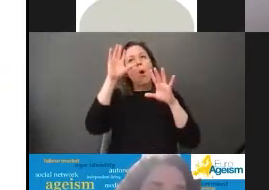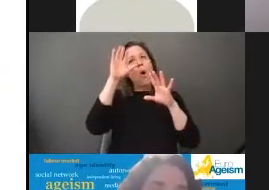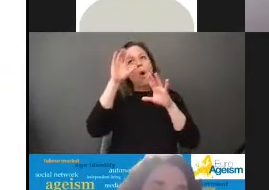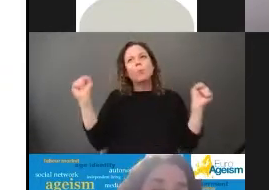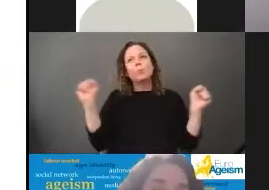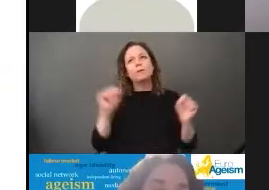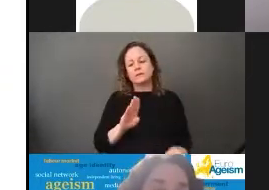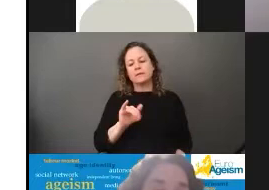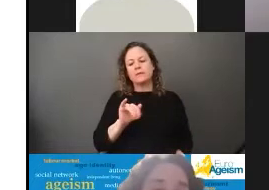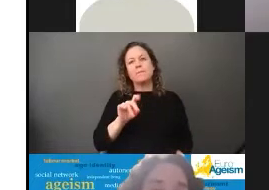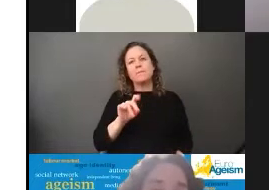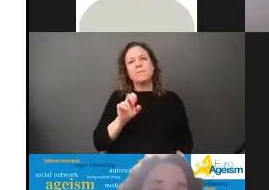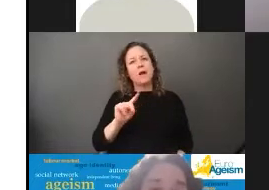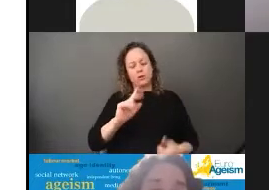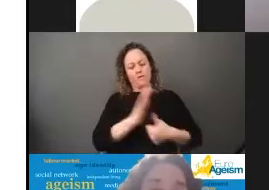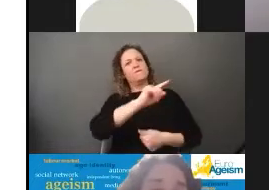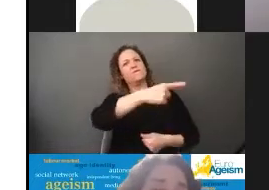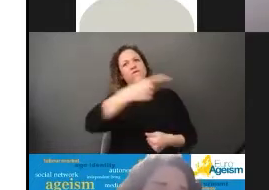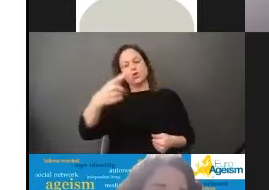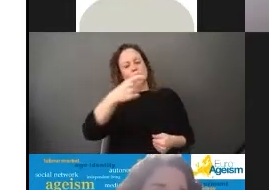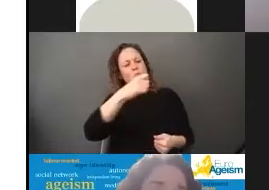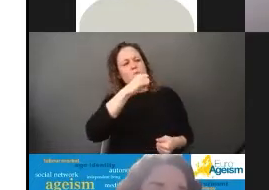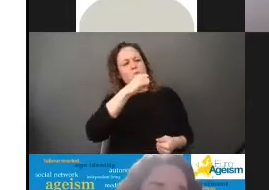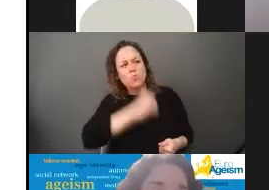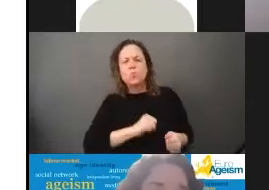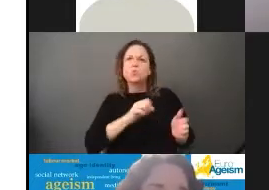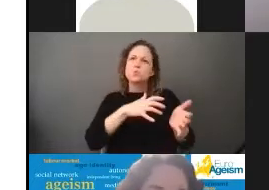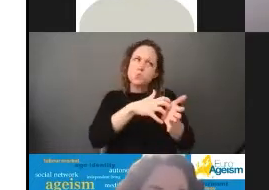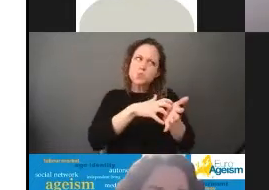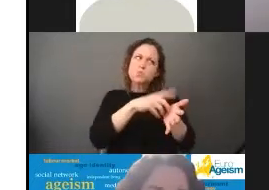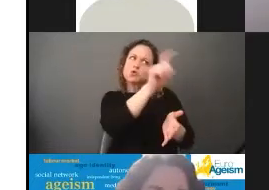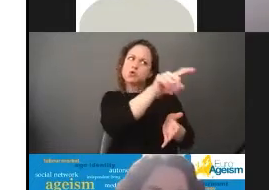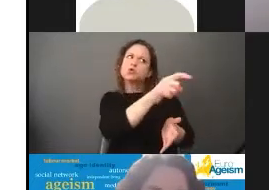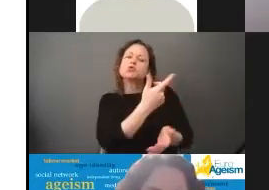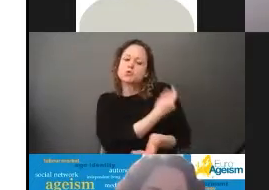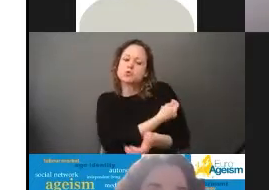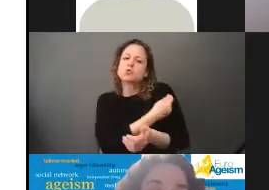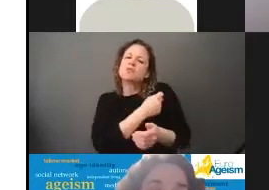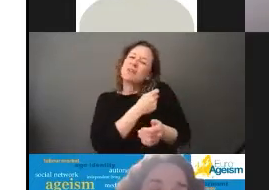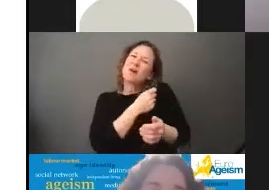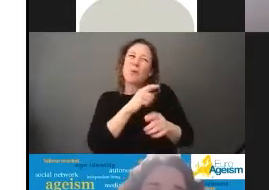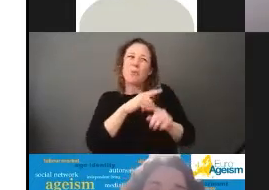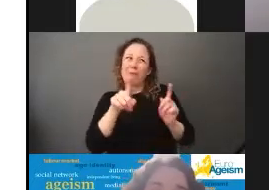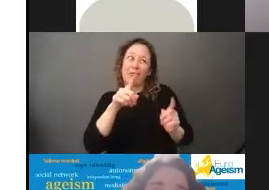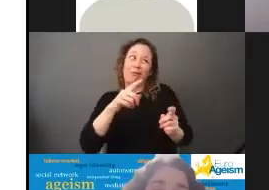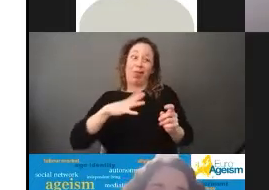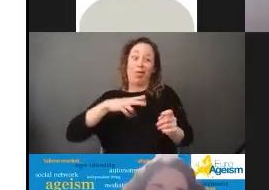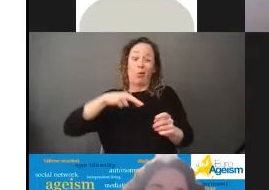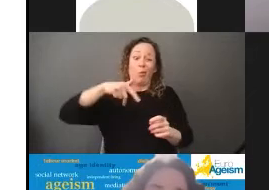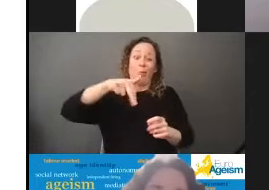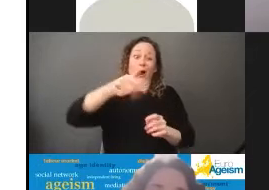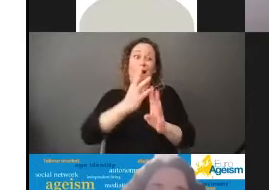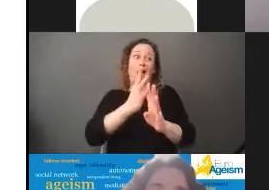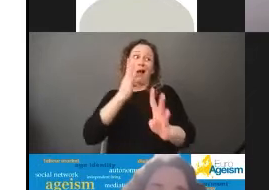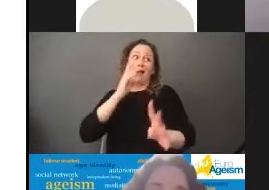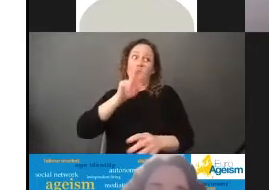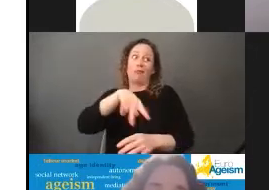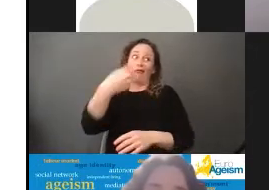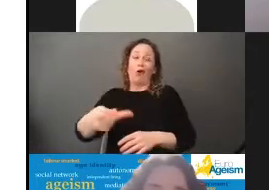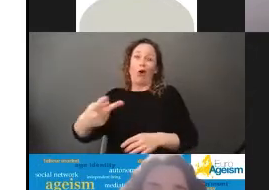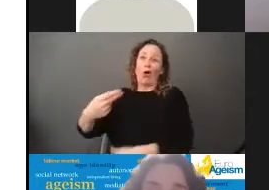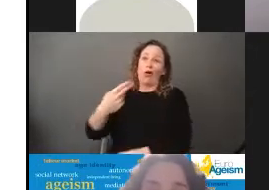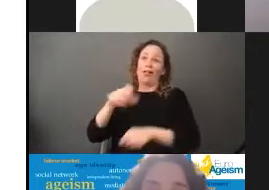and then someone cynically replied, if he makes it that long without breaking a hip. Based on this division